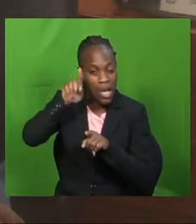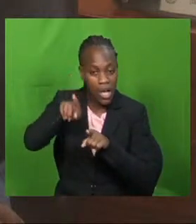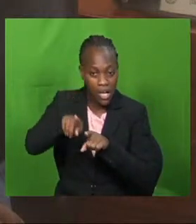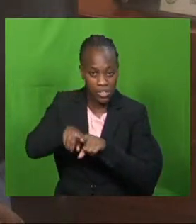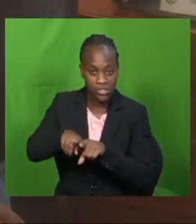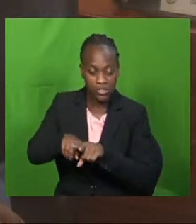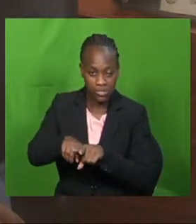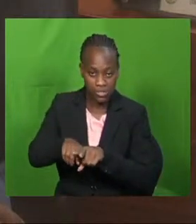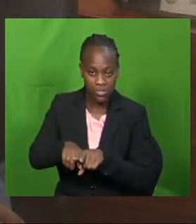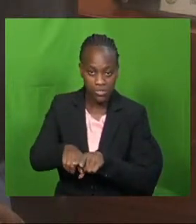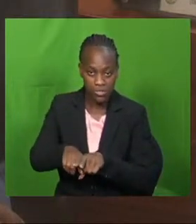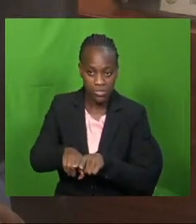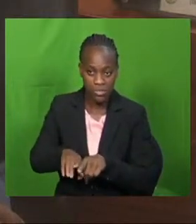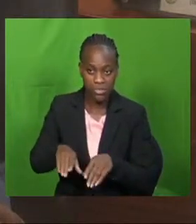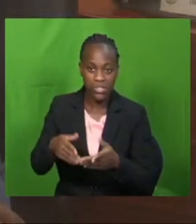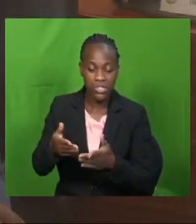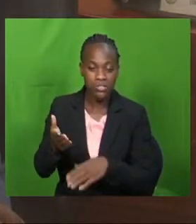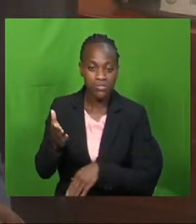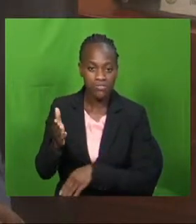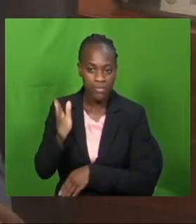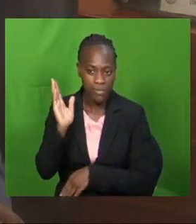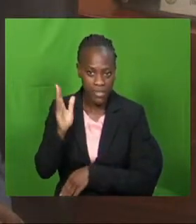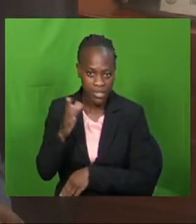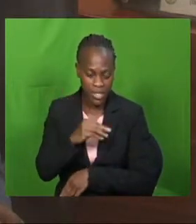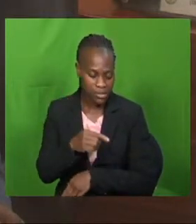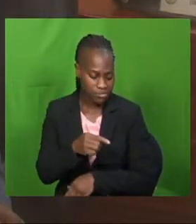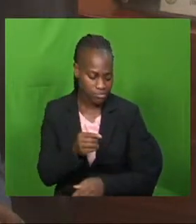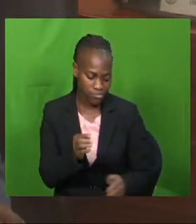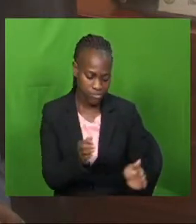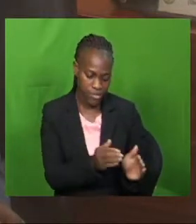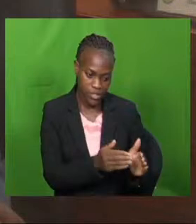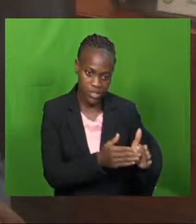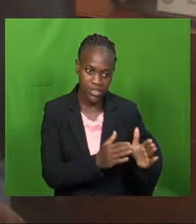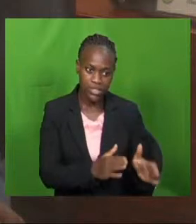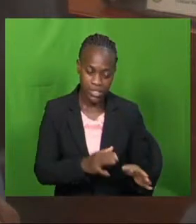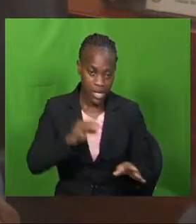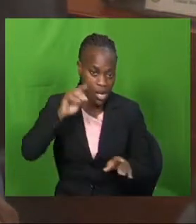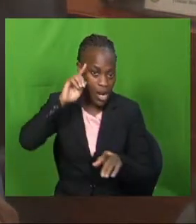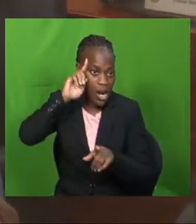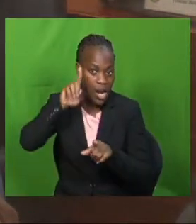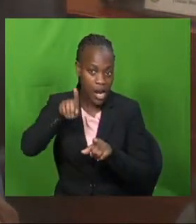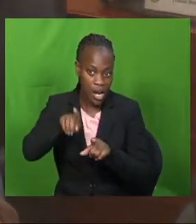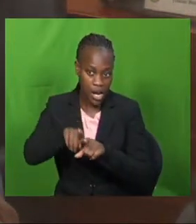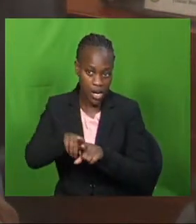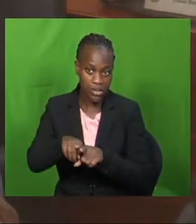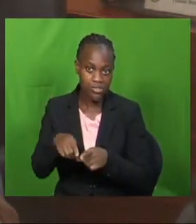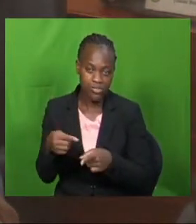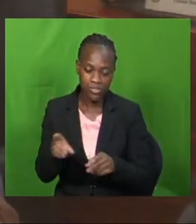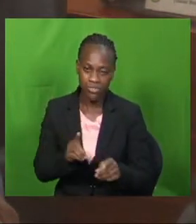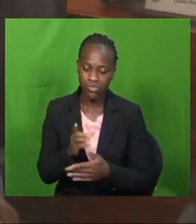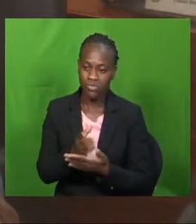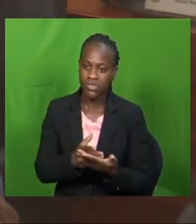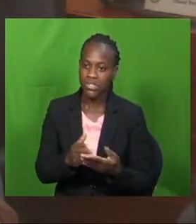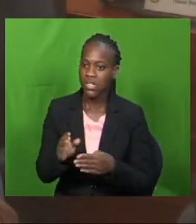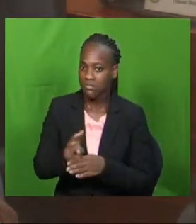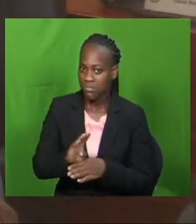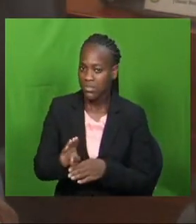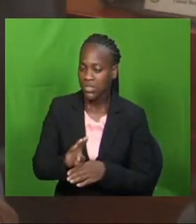turn. But the minority leader and I have to exit to undertake some business on behalf of the